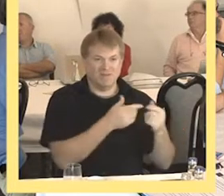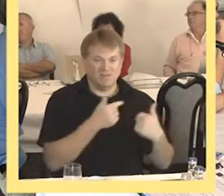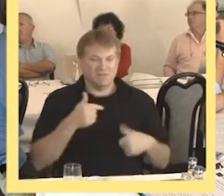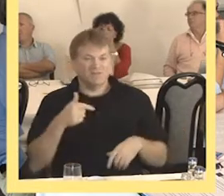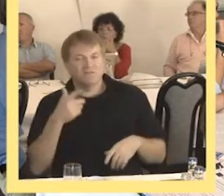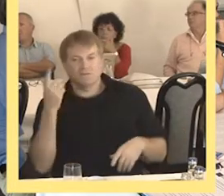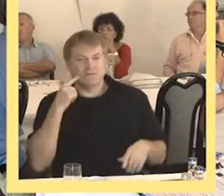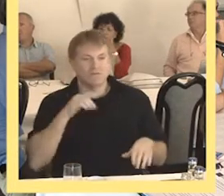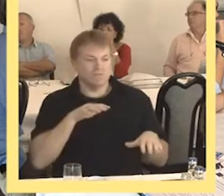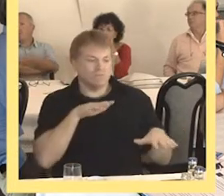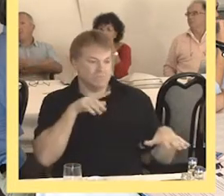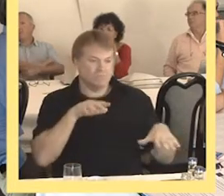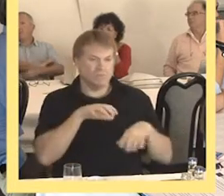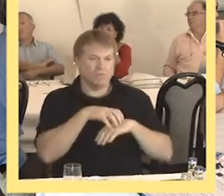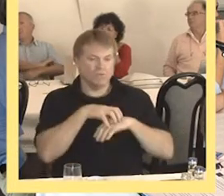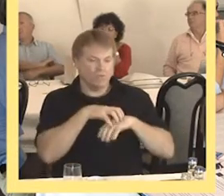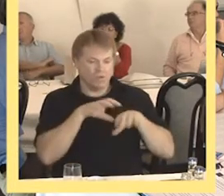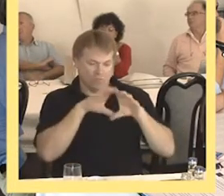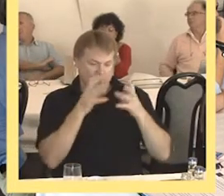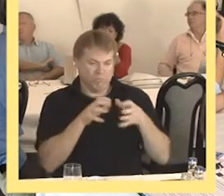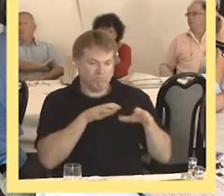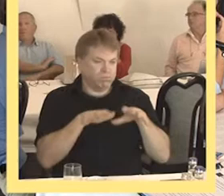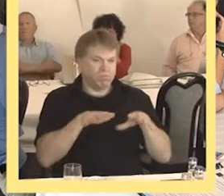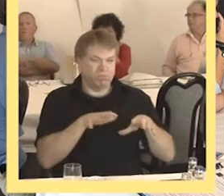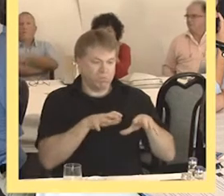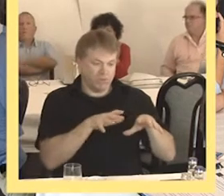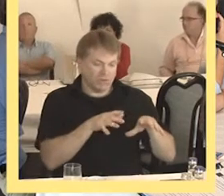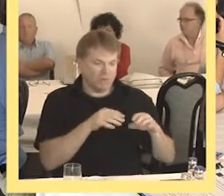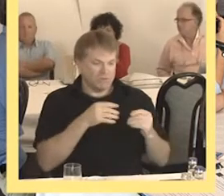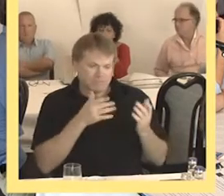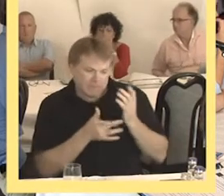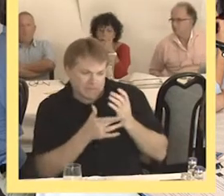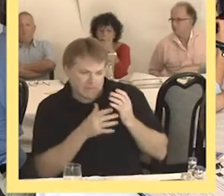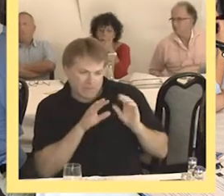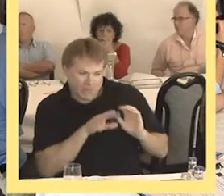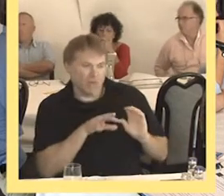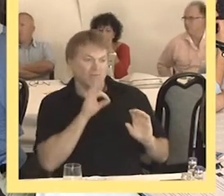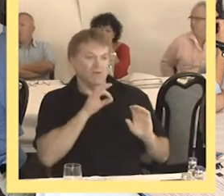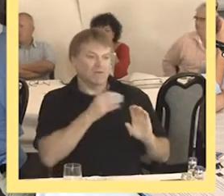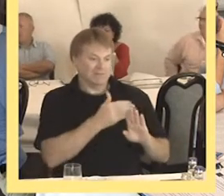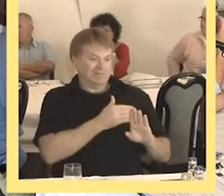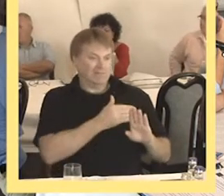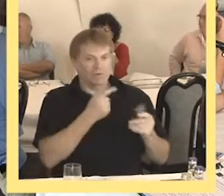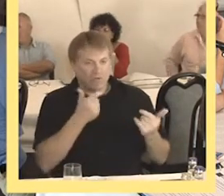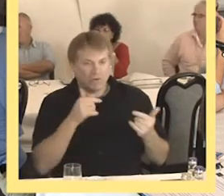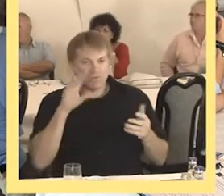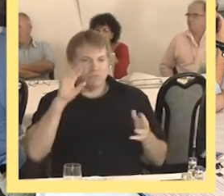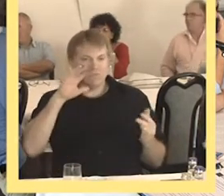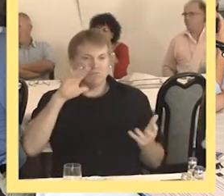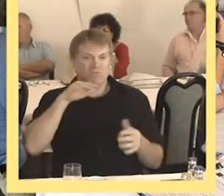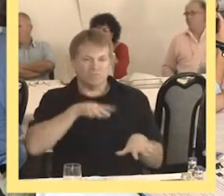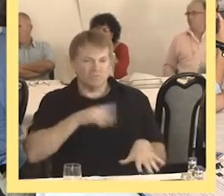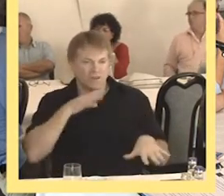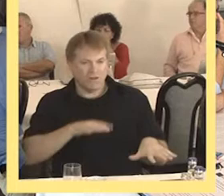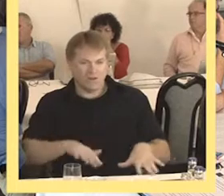detect earthquakes better and earlier? How do we detect tsunamis better and earlier? What do we do with the